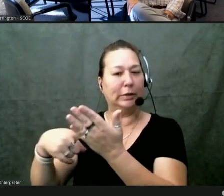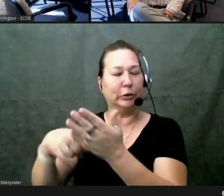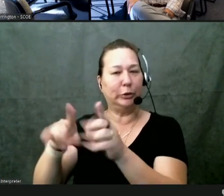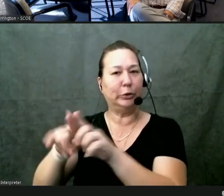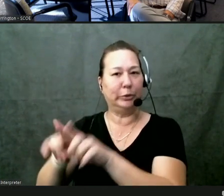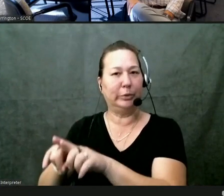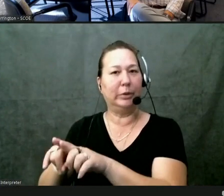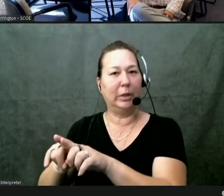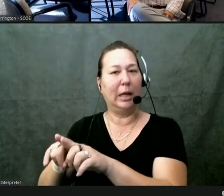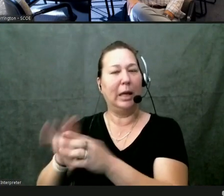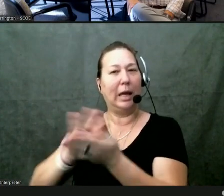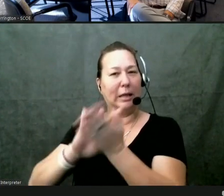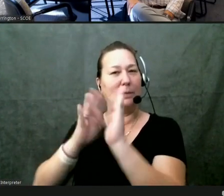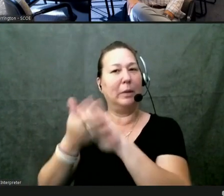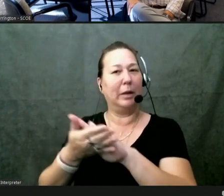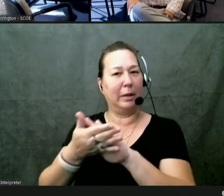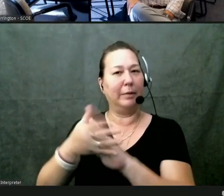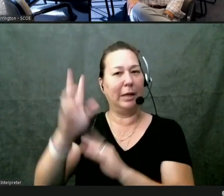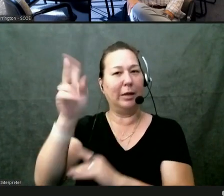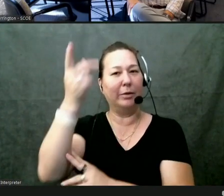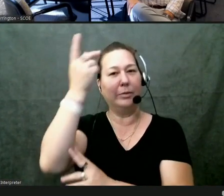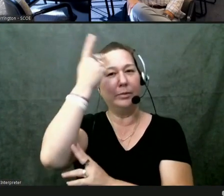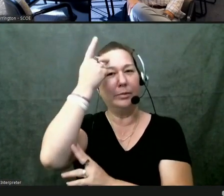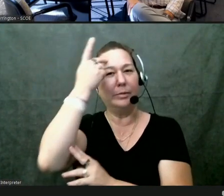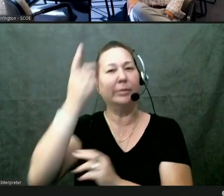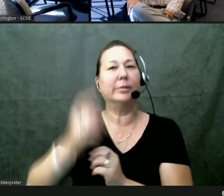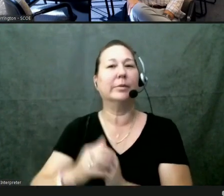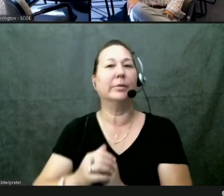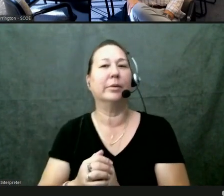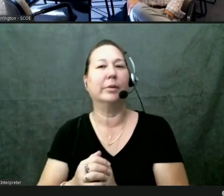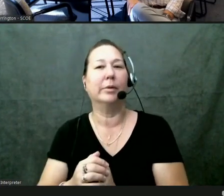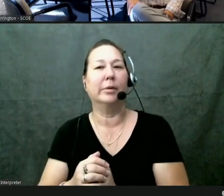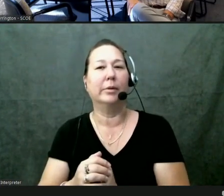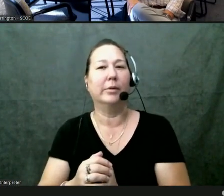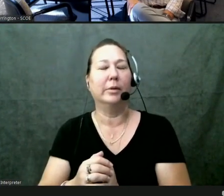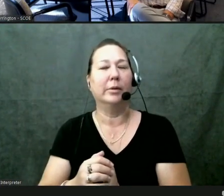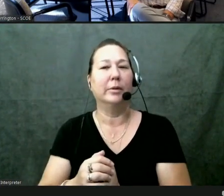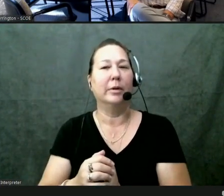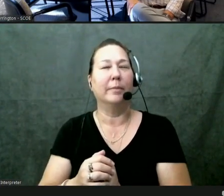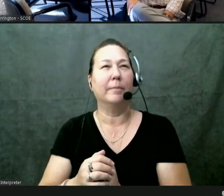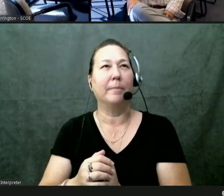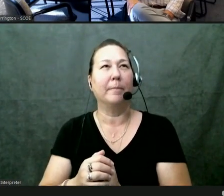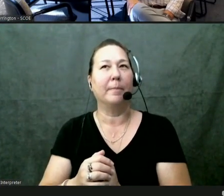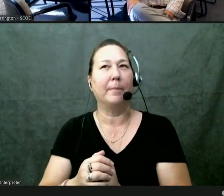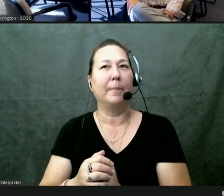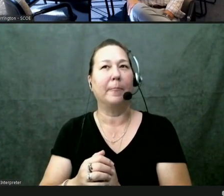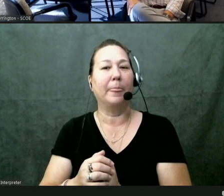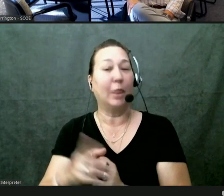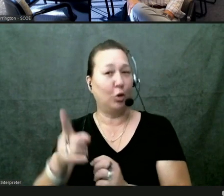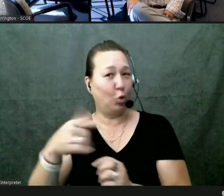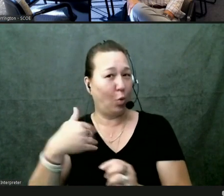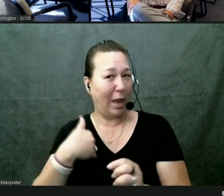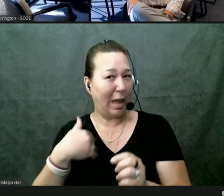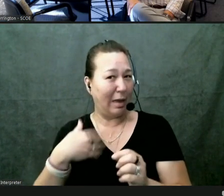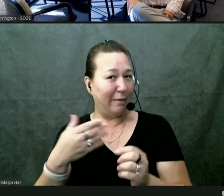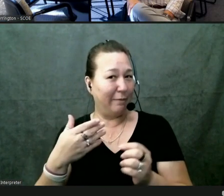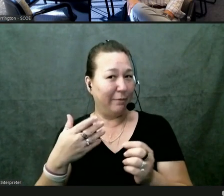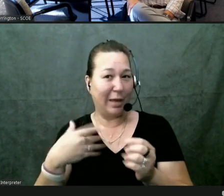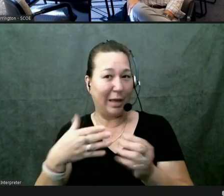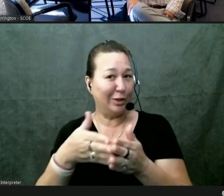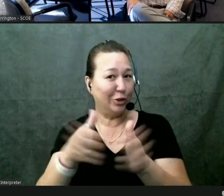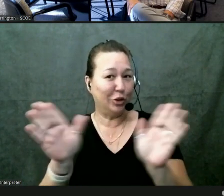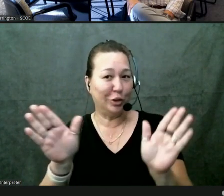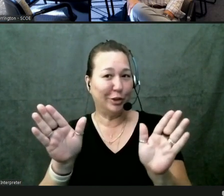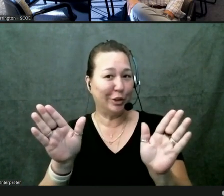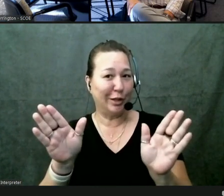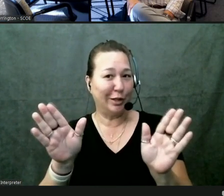our national leaders. Do you have a general statement about the importance of